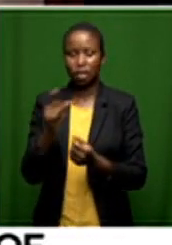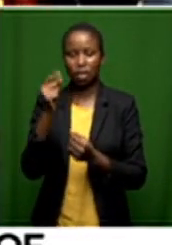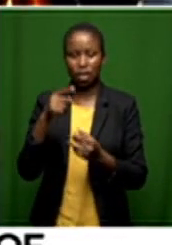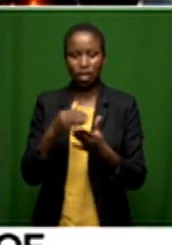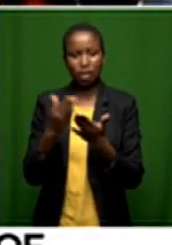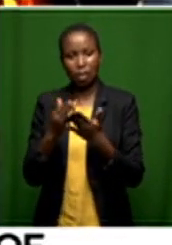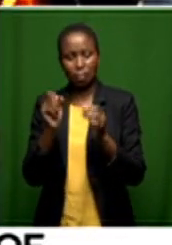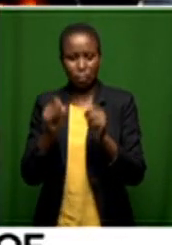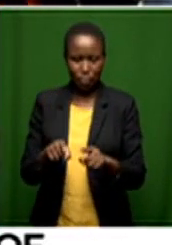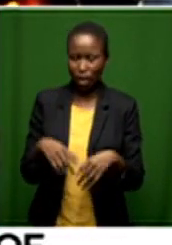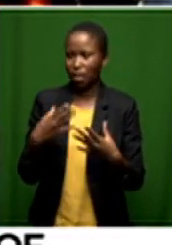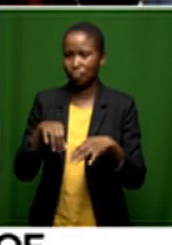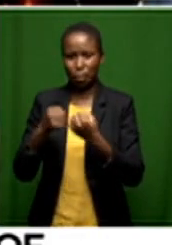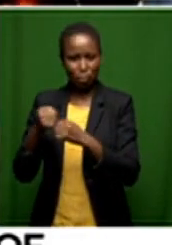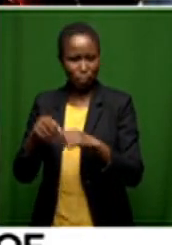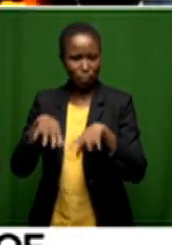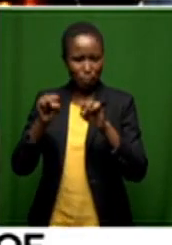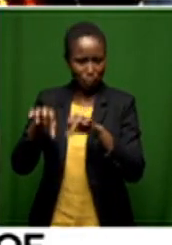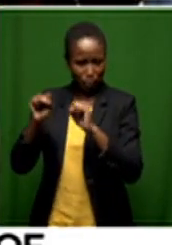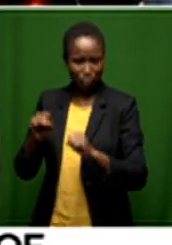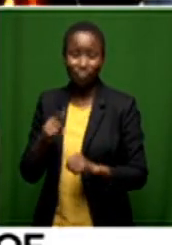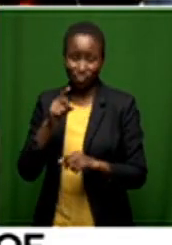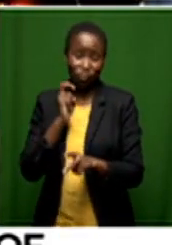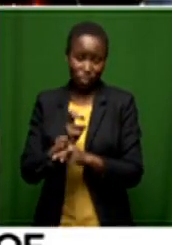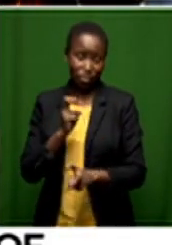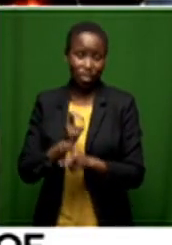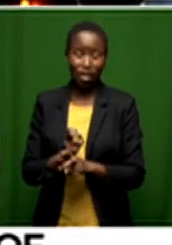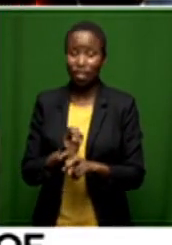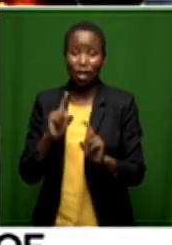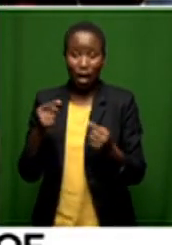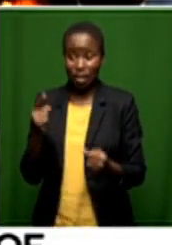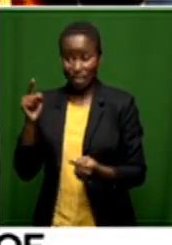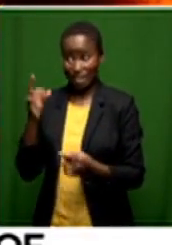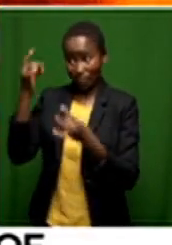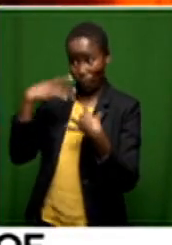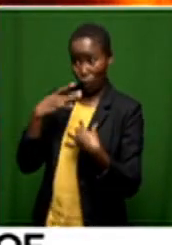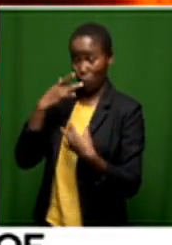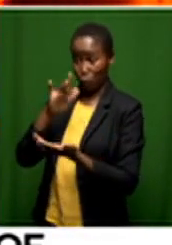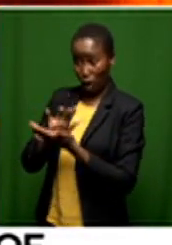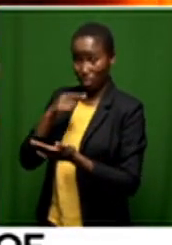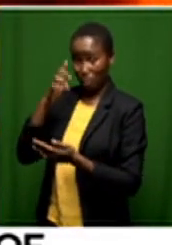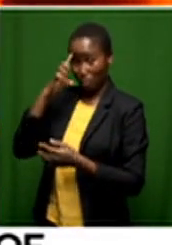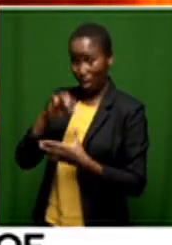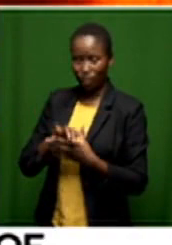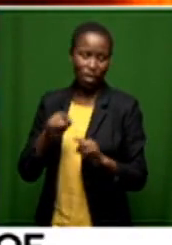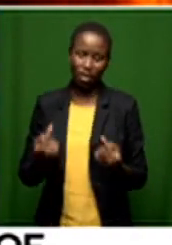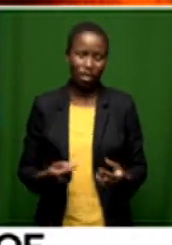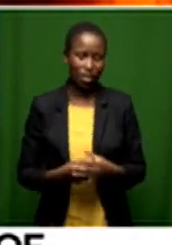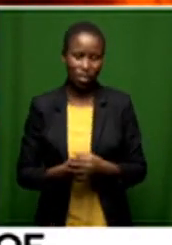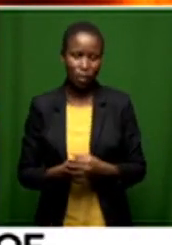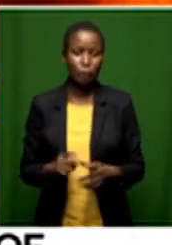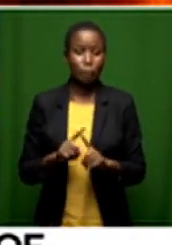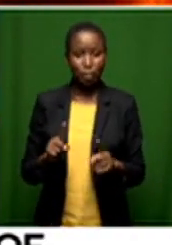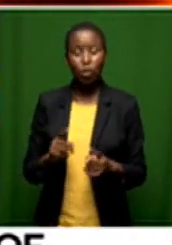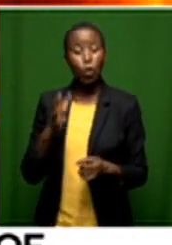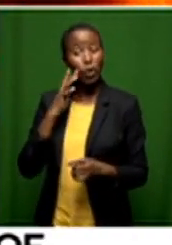and we're back on the load shedding schedule. So it's very, very difficult to believe what they're telling us. However, if they took such a stance